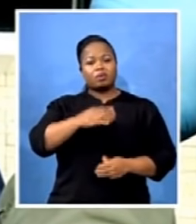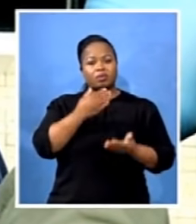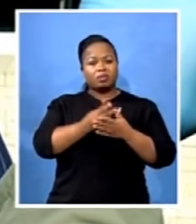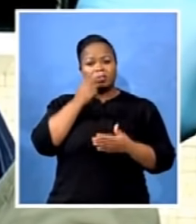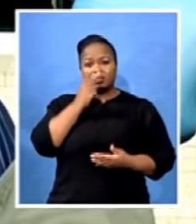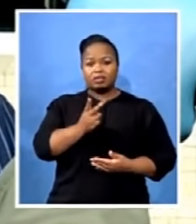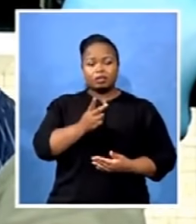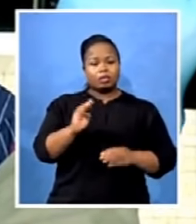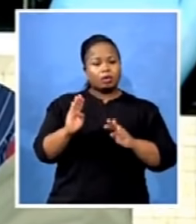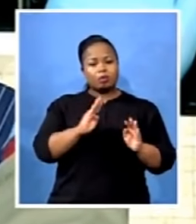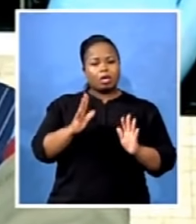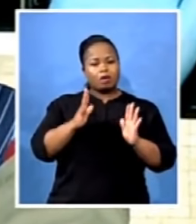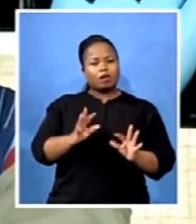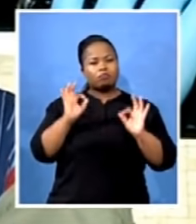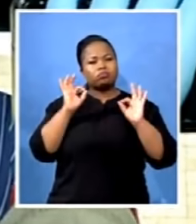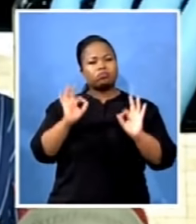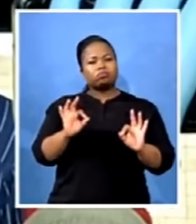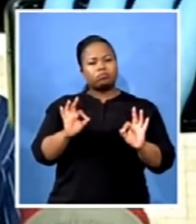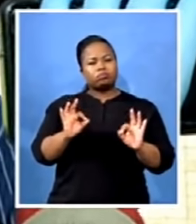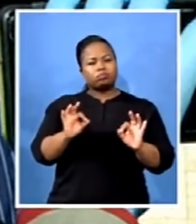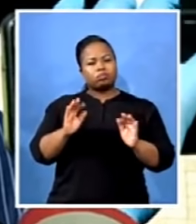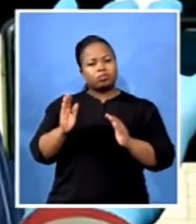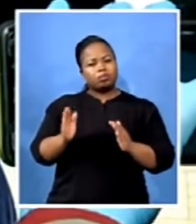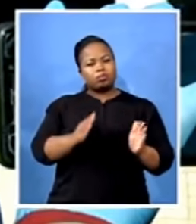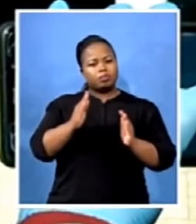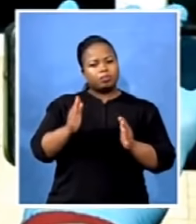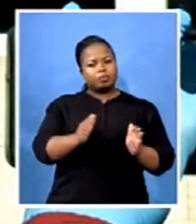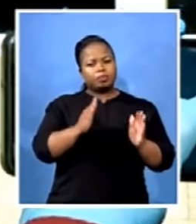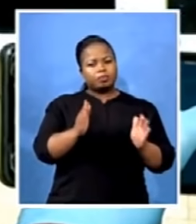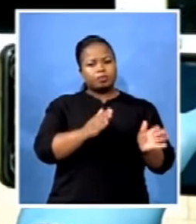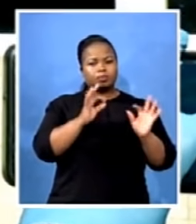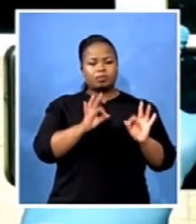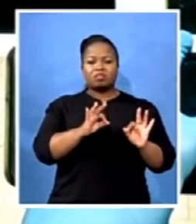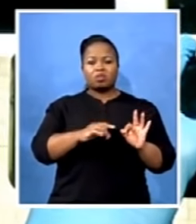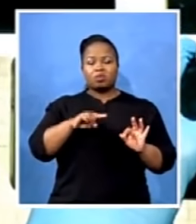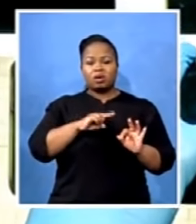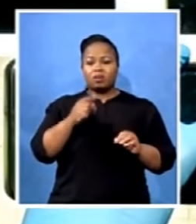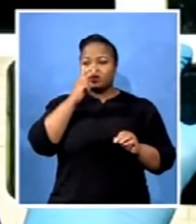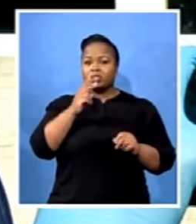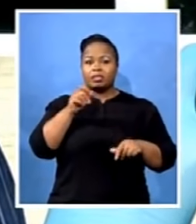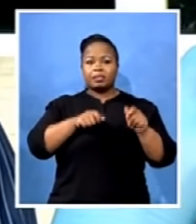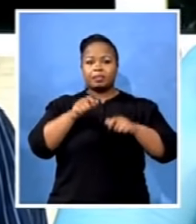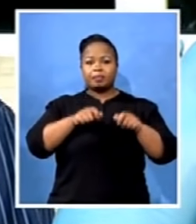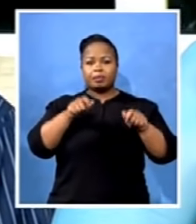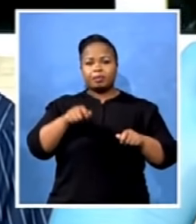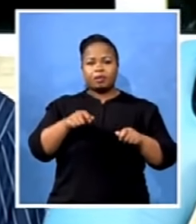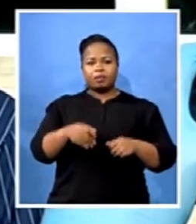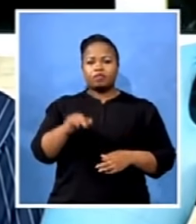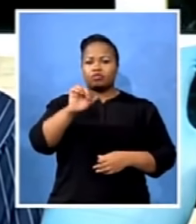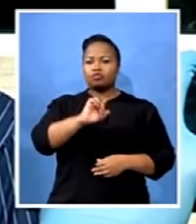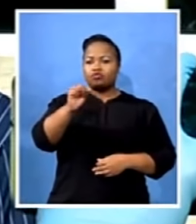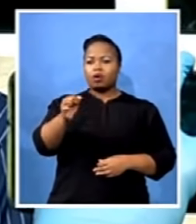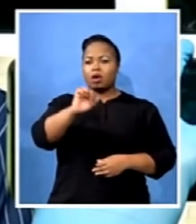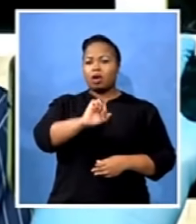continues. We must not be alarmed when we see people in the streets driving and all of that. It's because they